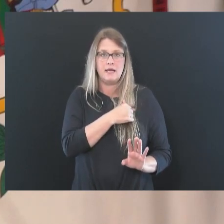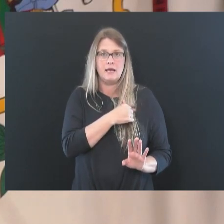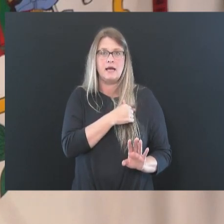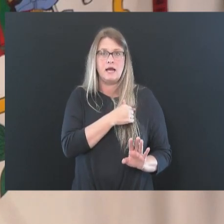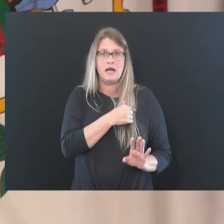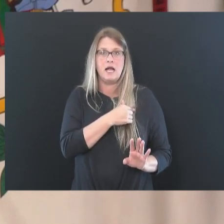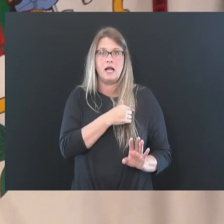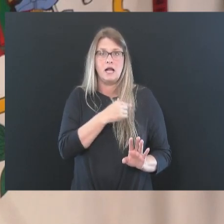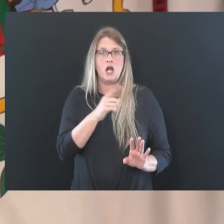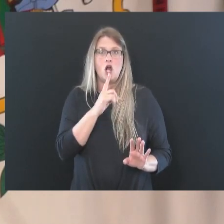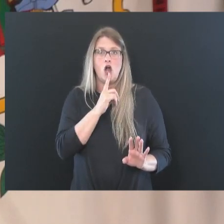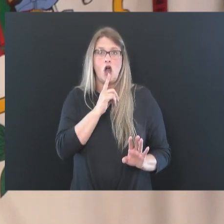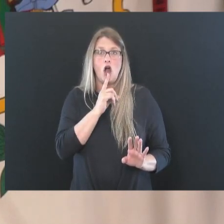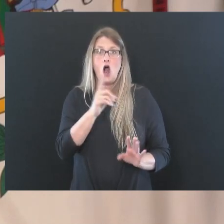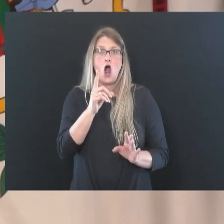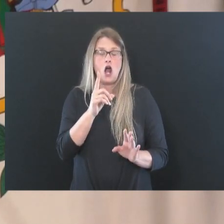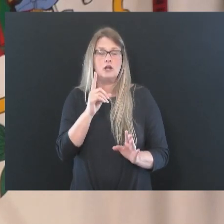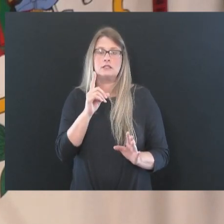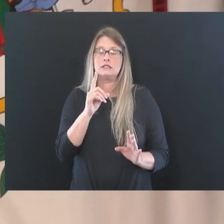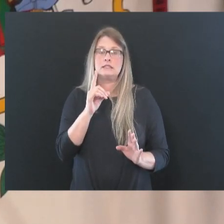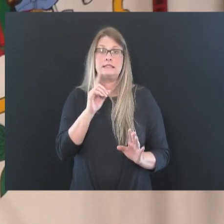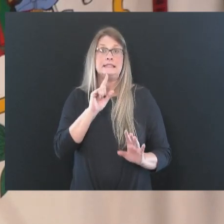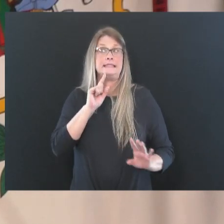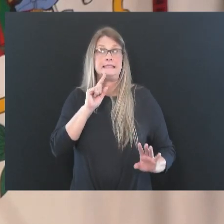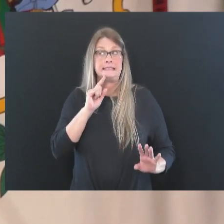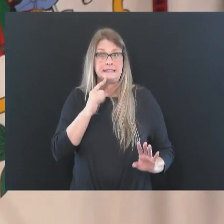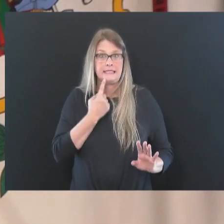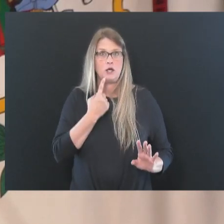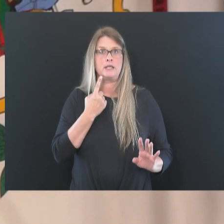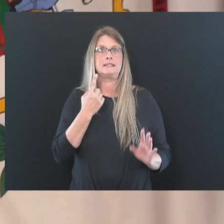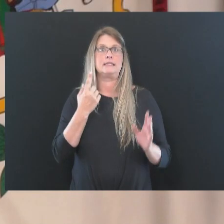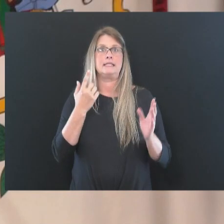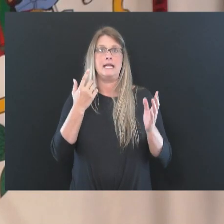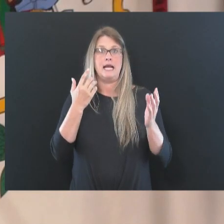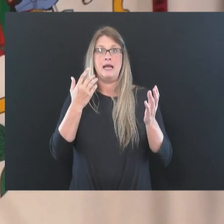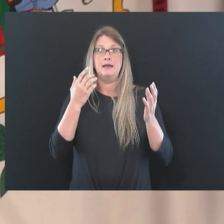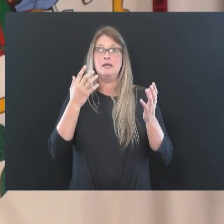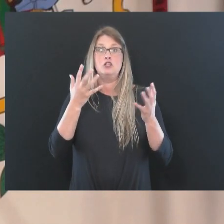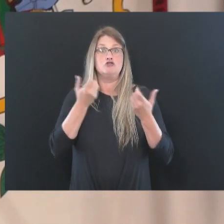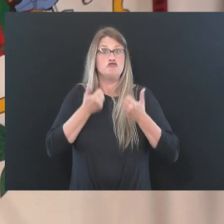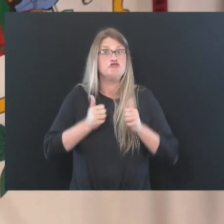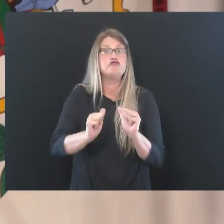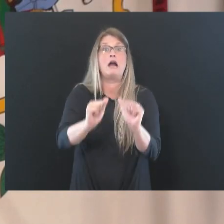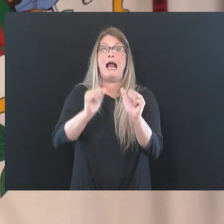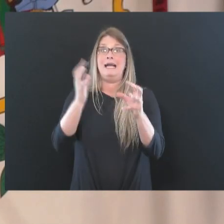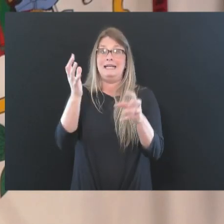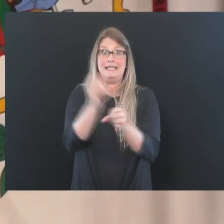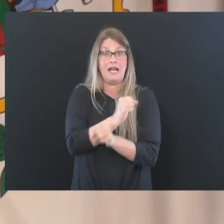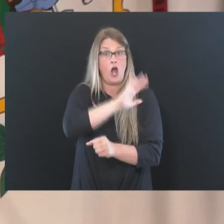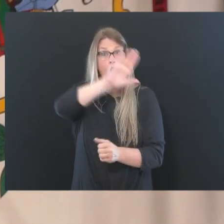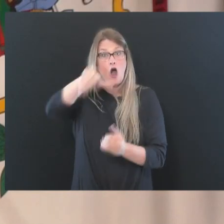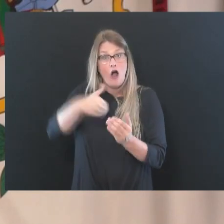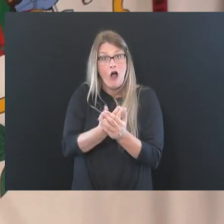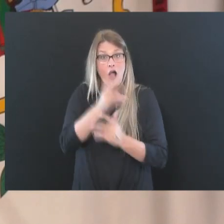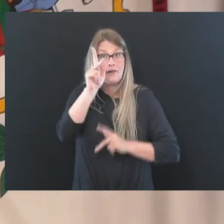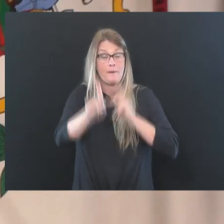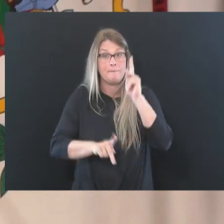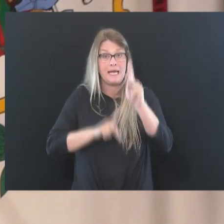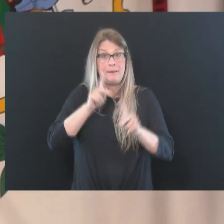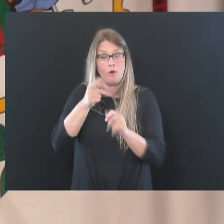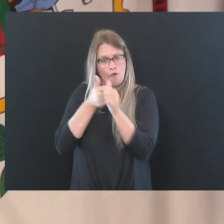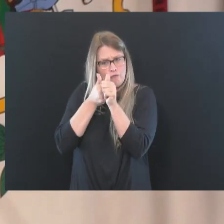the hilltops to have people follow guidelines, and those guidelines are